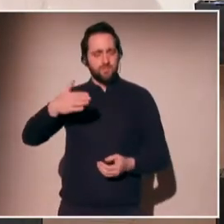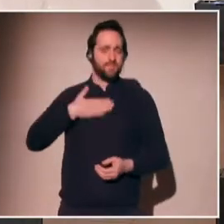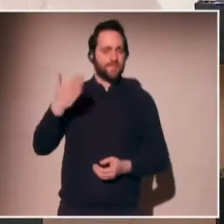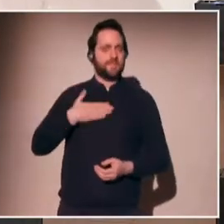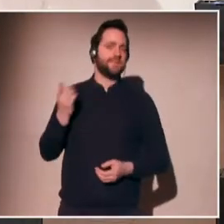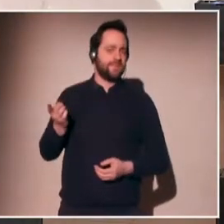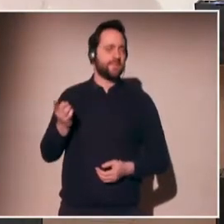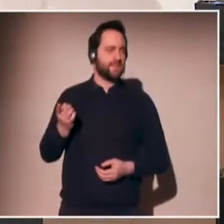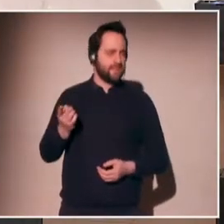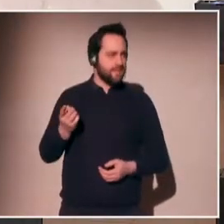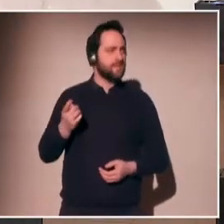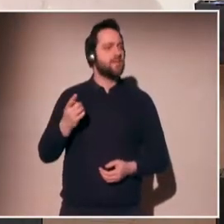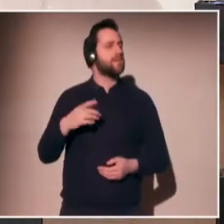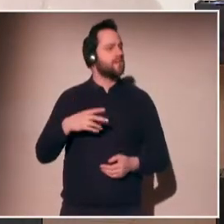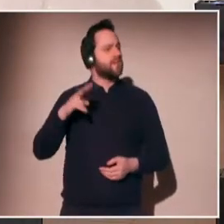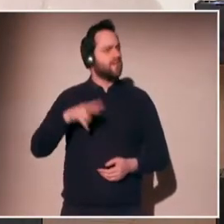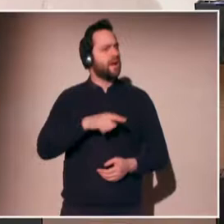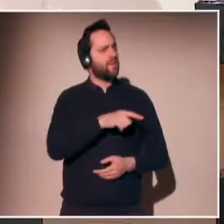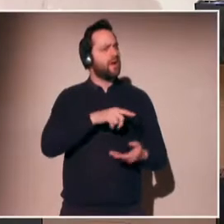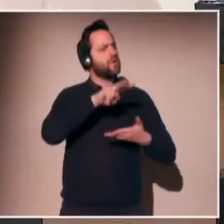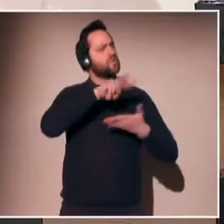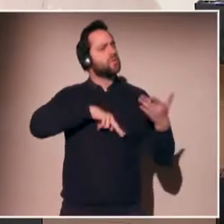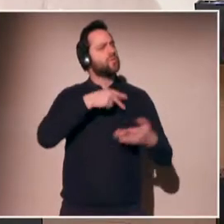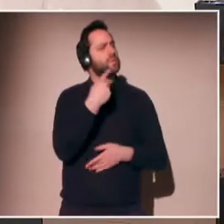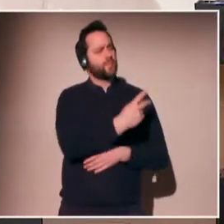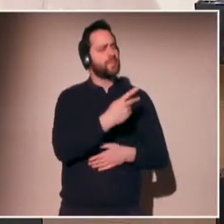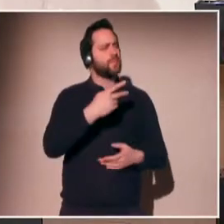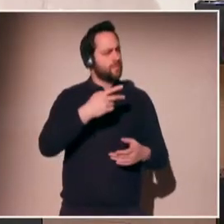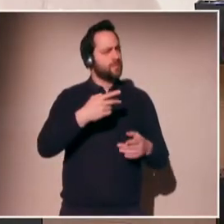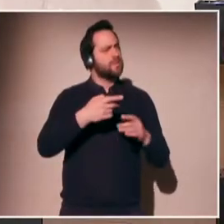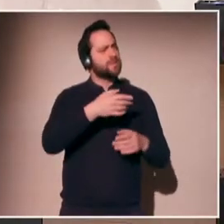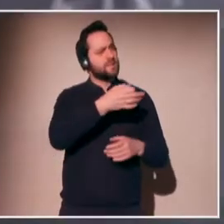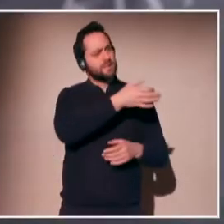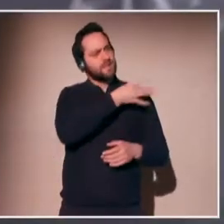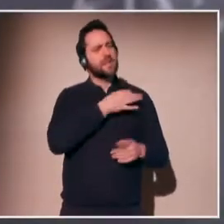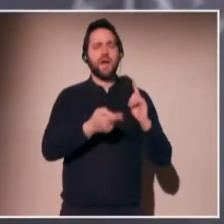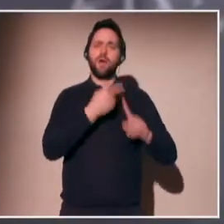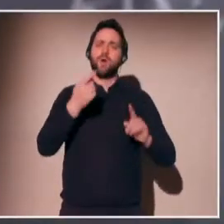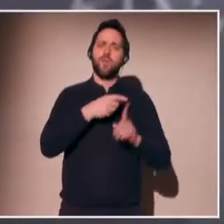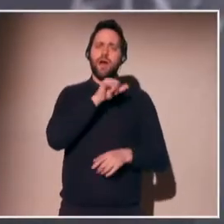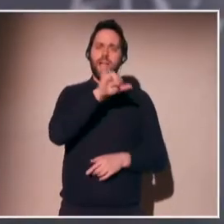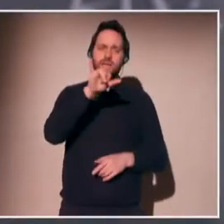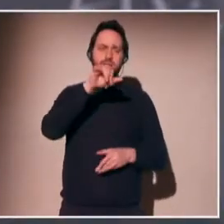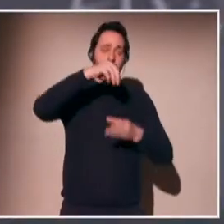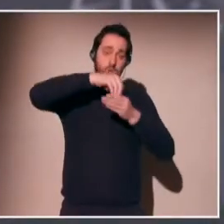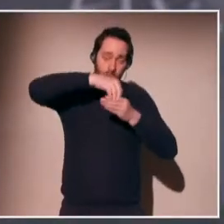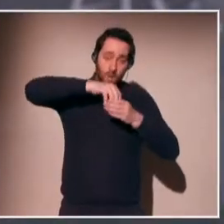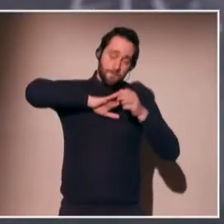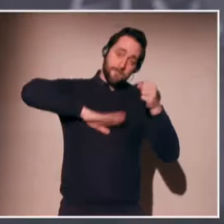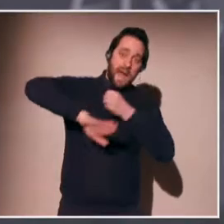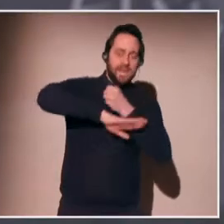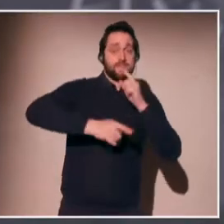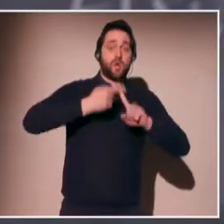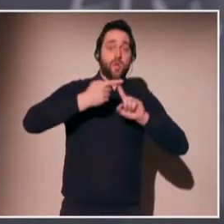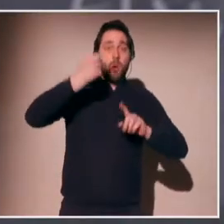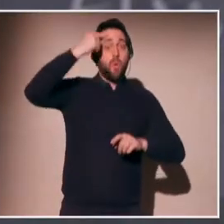you explain us a bit more what you mean? Yeah, sure. So if you look at the history of